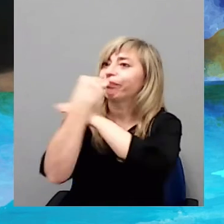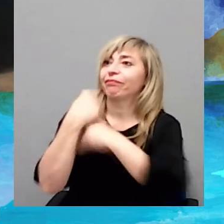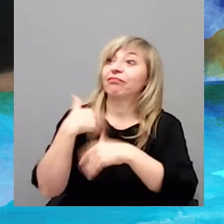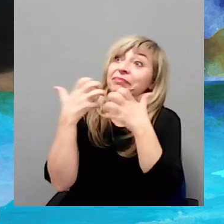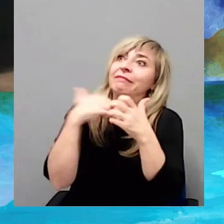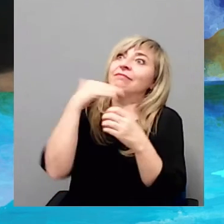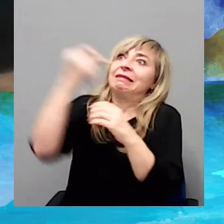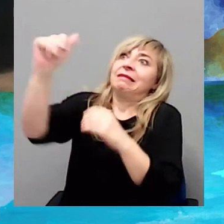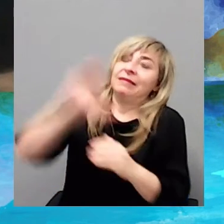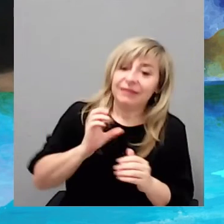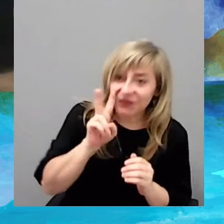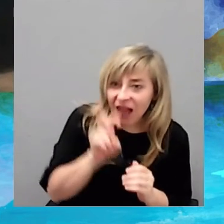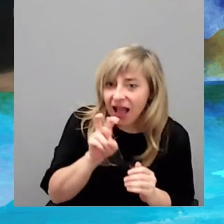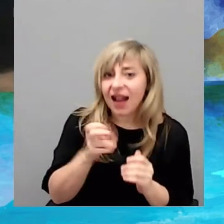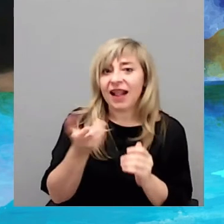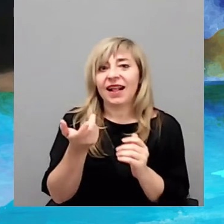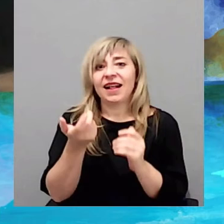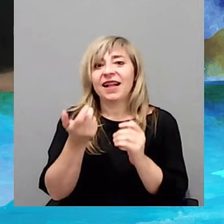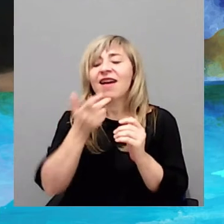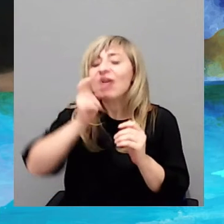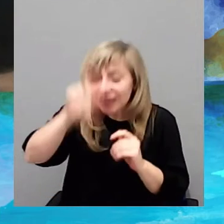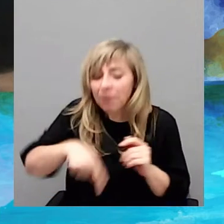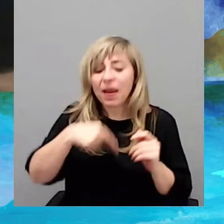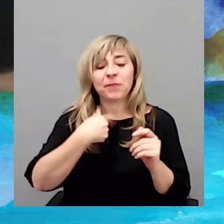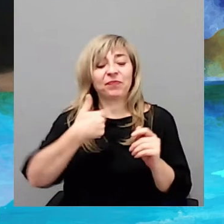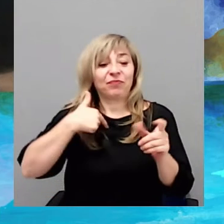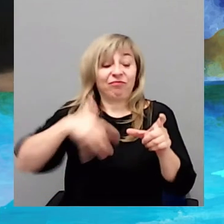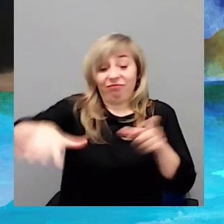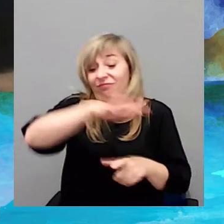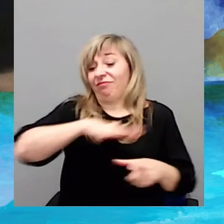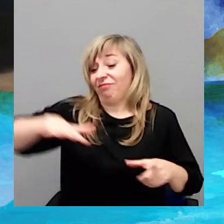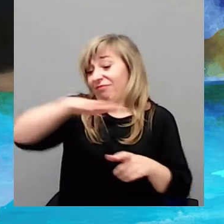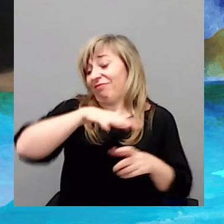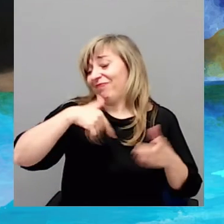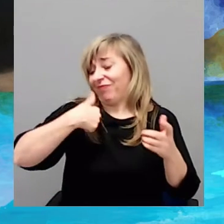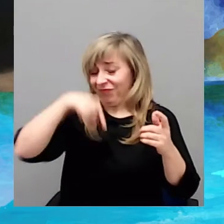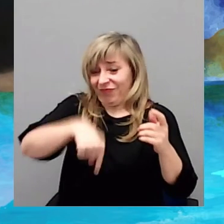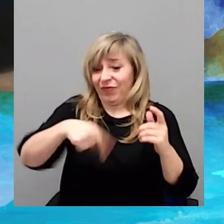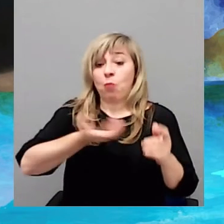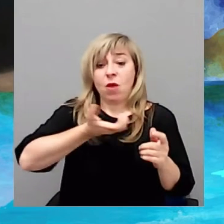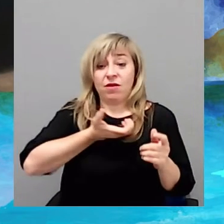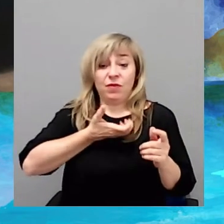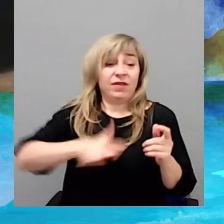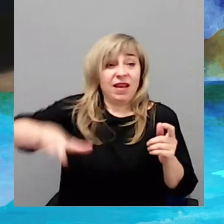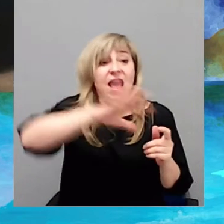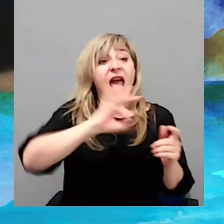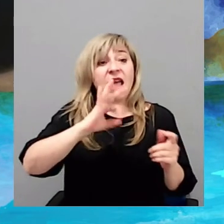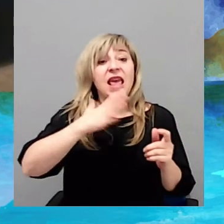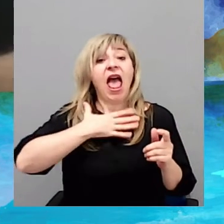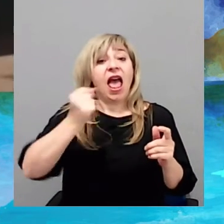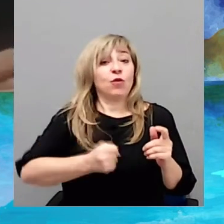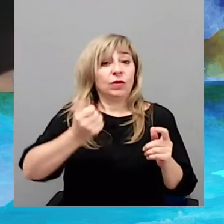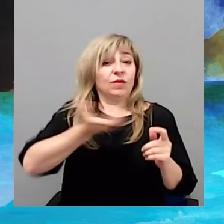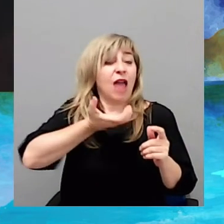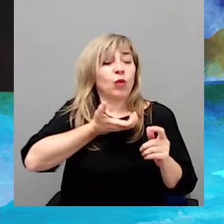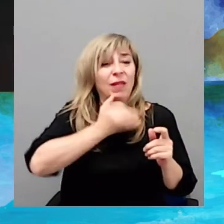que preguntamos the a los ayuntamientos municipality of de aquí, Vizcaya, del municipio, porque hemos nacido y hemos